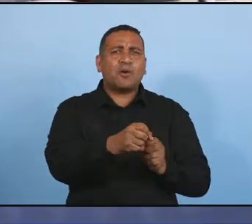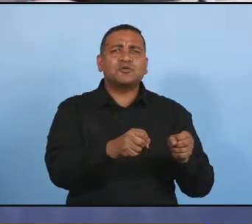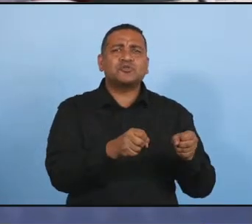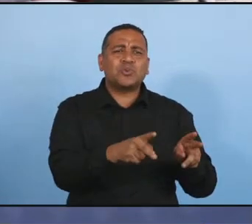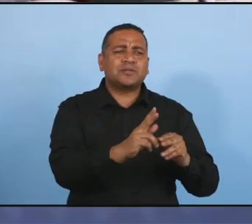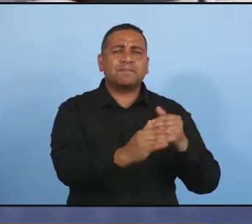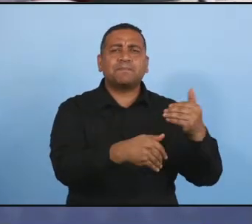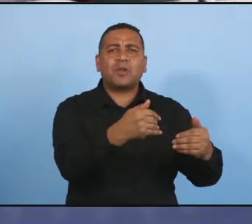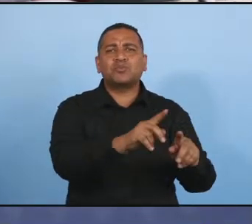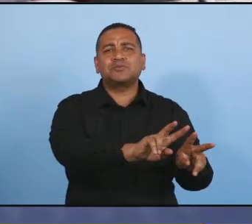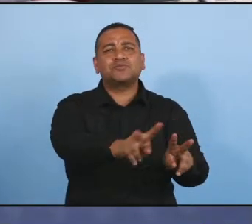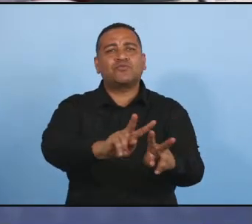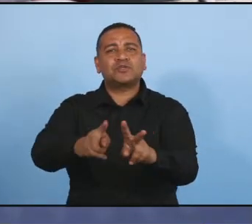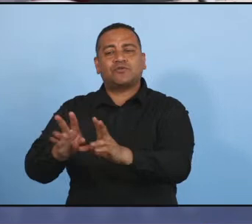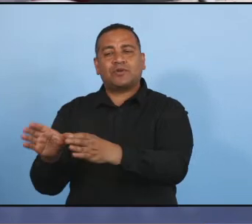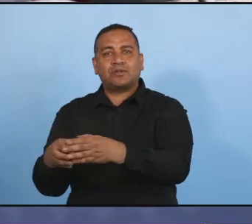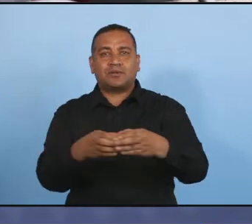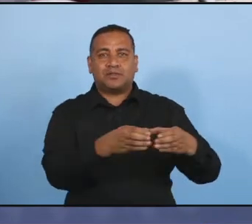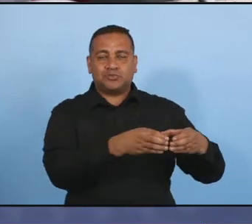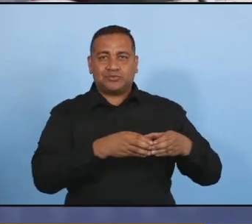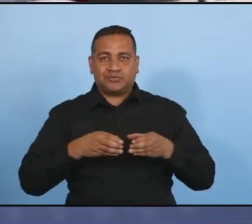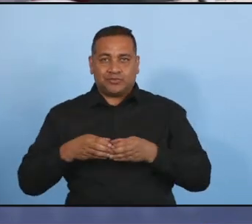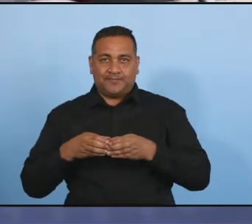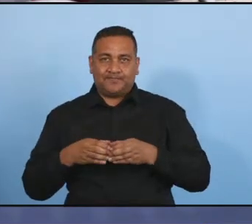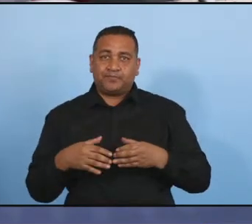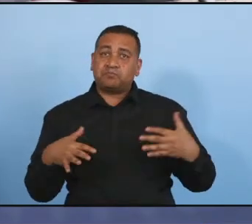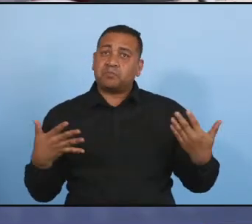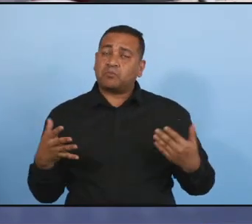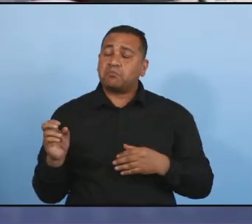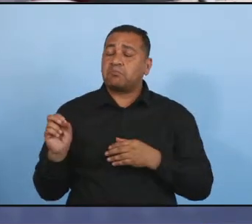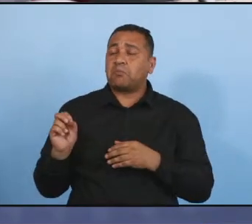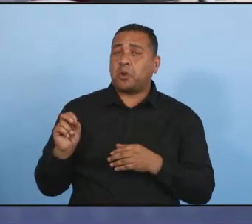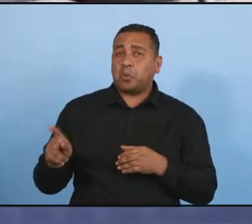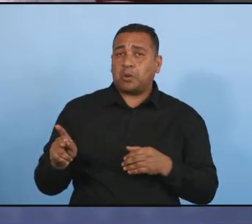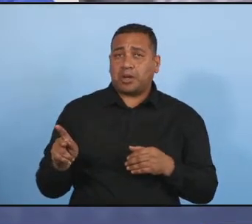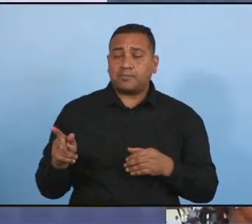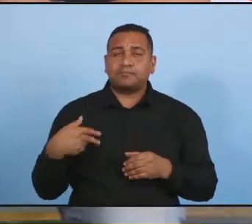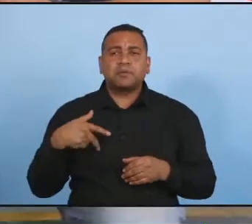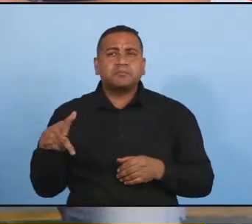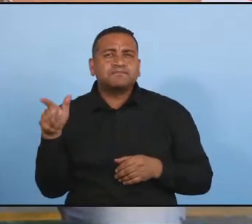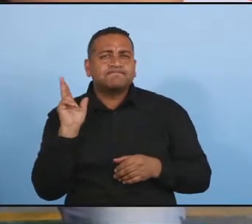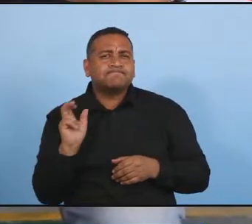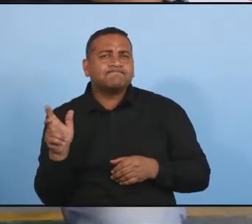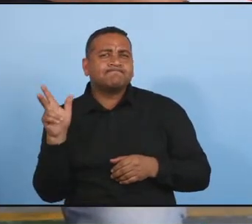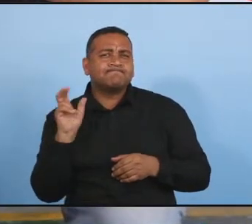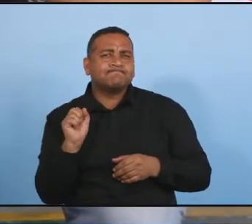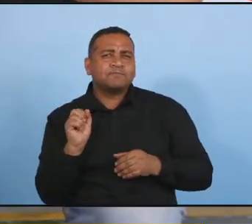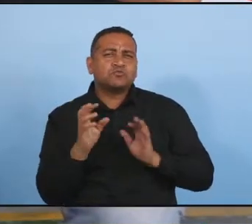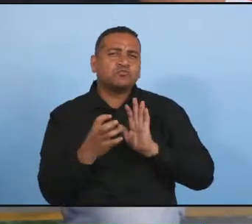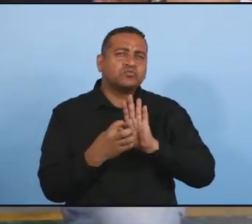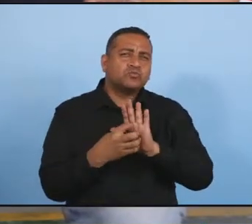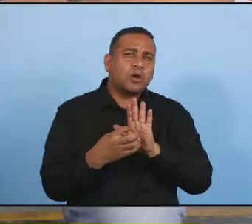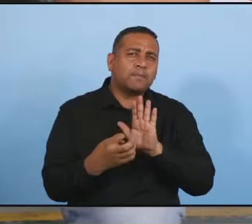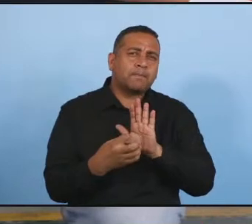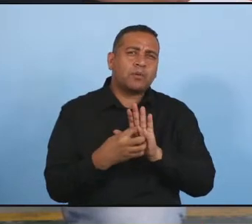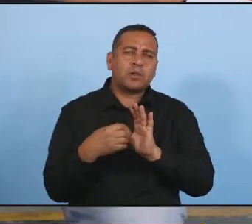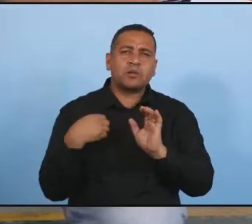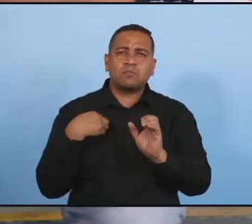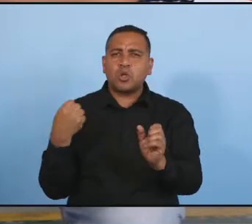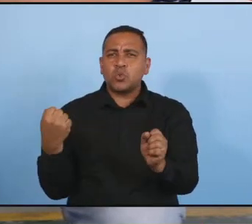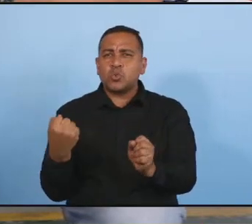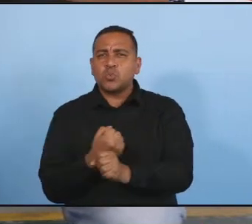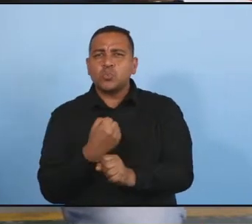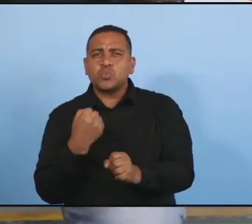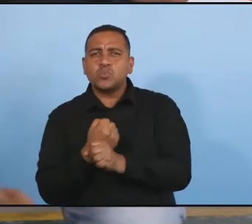and become an artisan. All right, so let me just see if I understand this. So assume I've been working in this industry or the field as a fitter